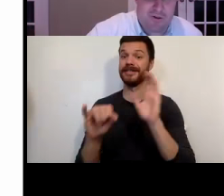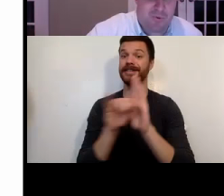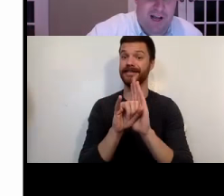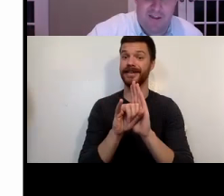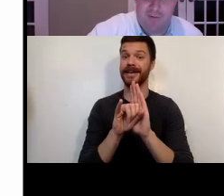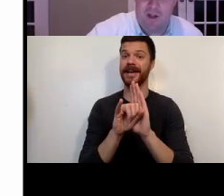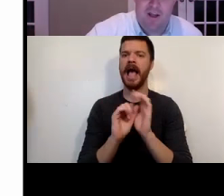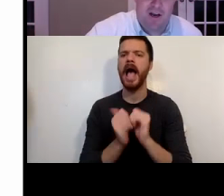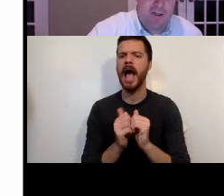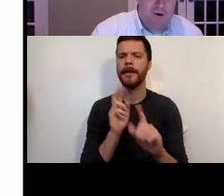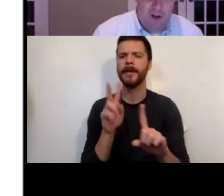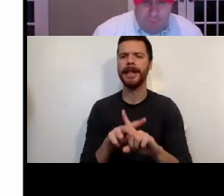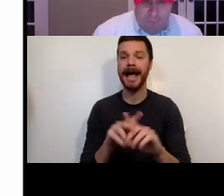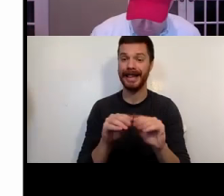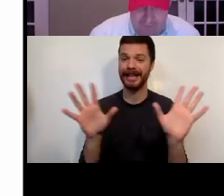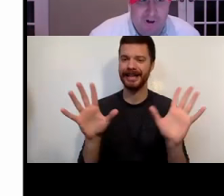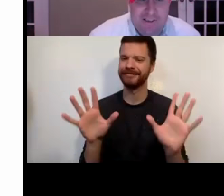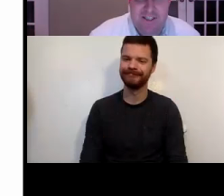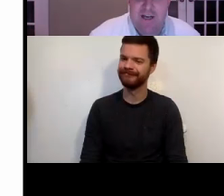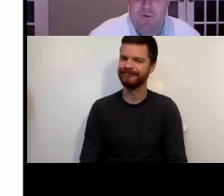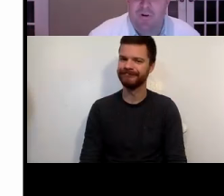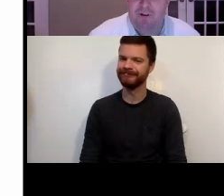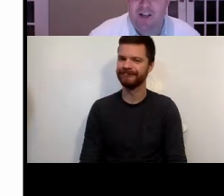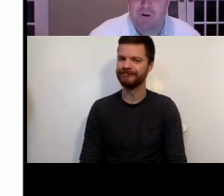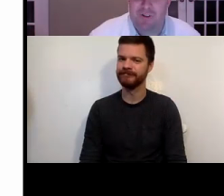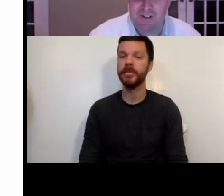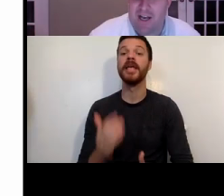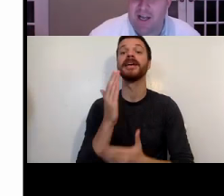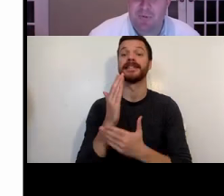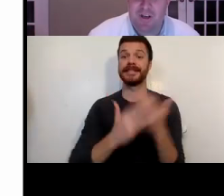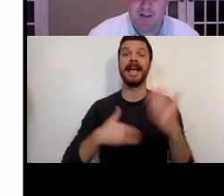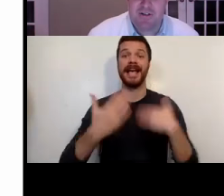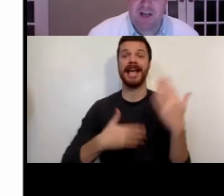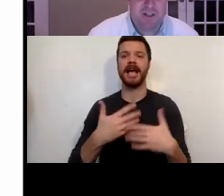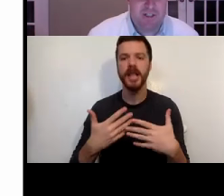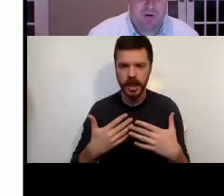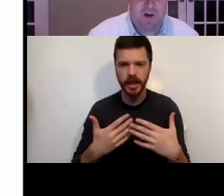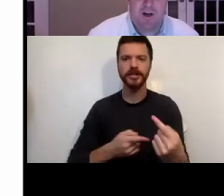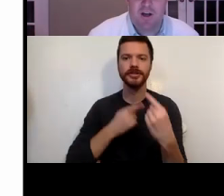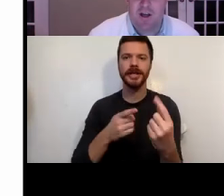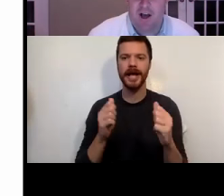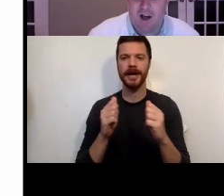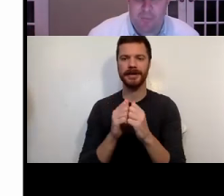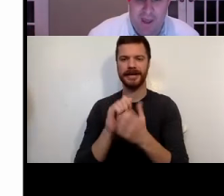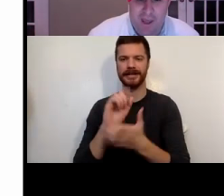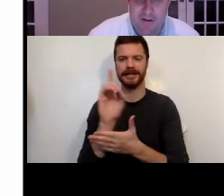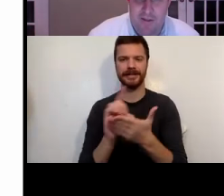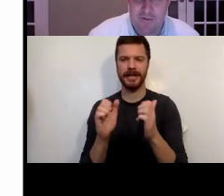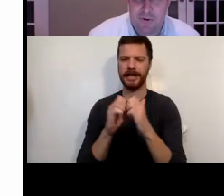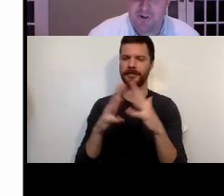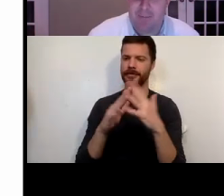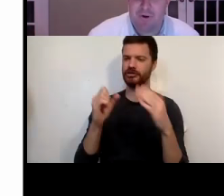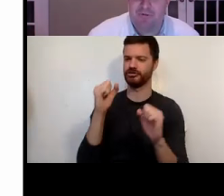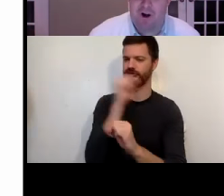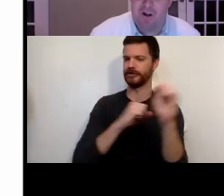we should apply them. I think there are a number of pitfalls that we face when designing implementation strategies in our work, and sort